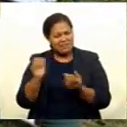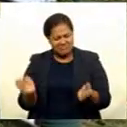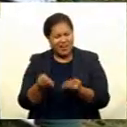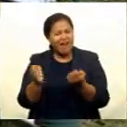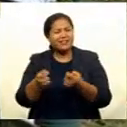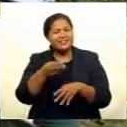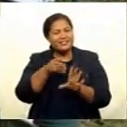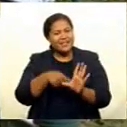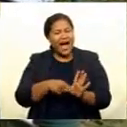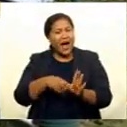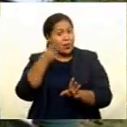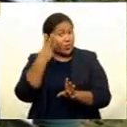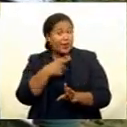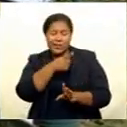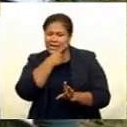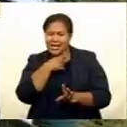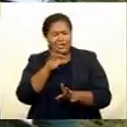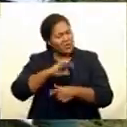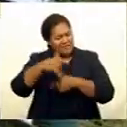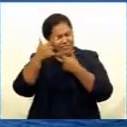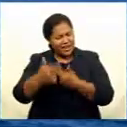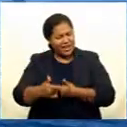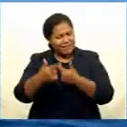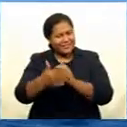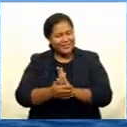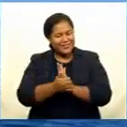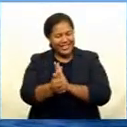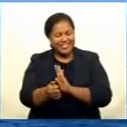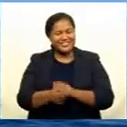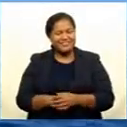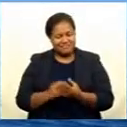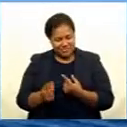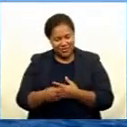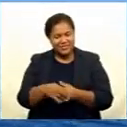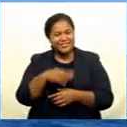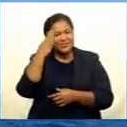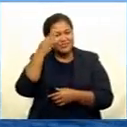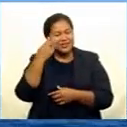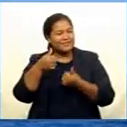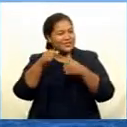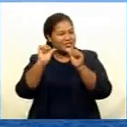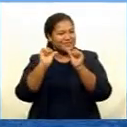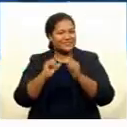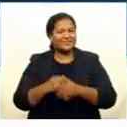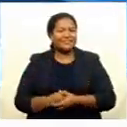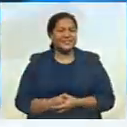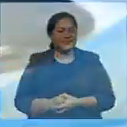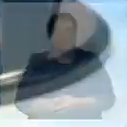dreams and not to limit their potential. Koroi Tandulala, FBC News.